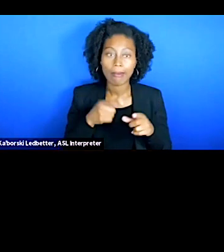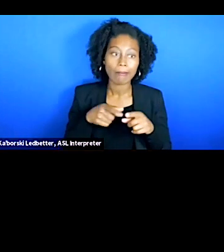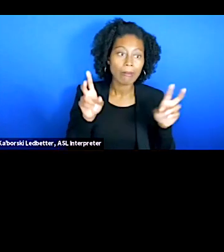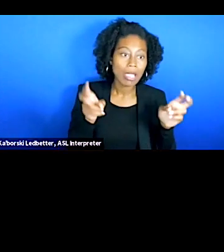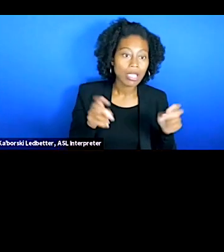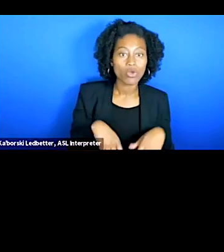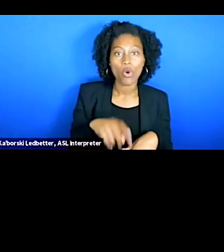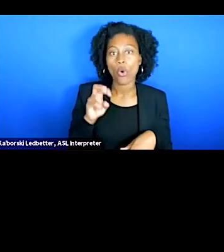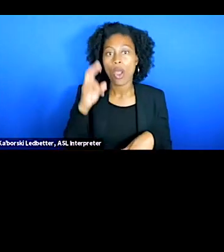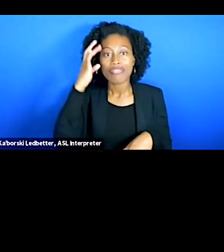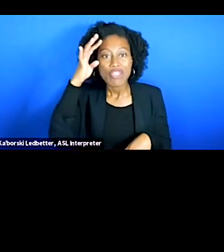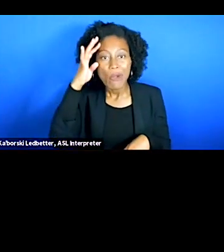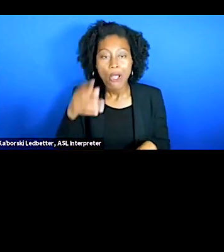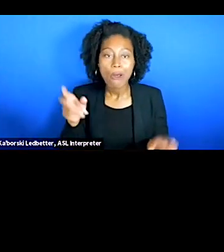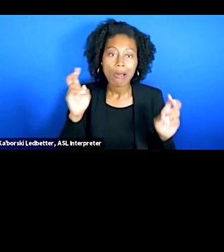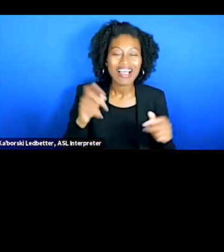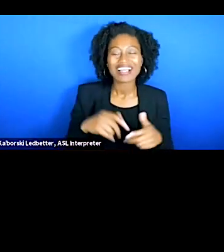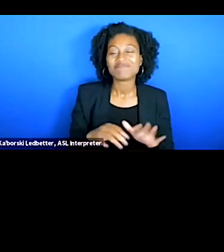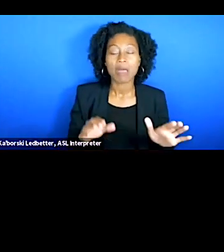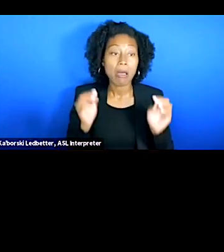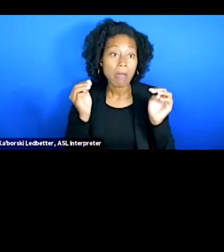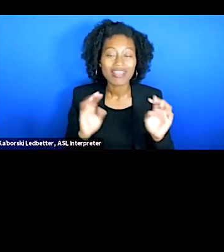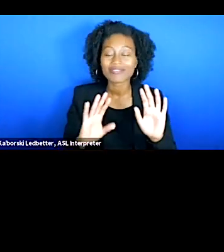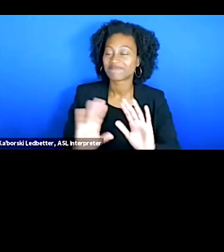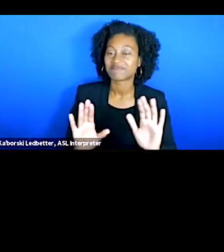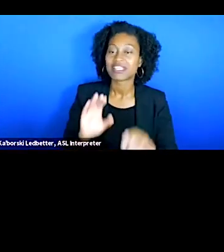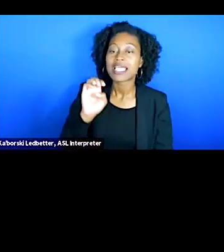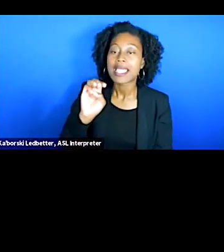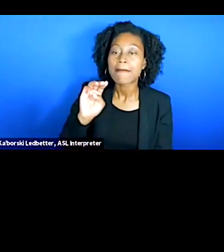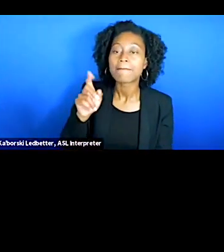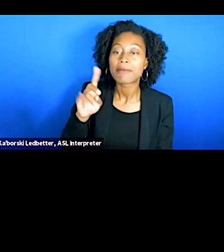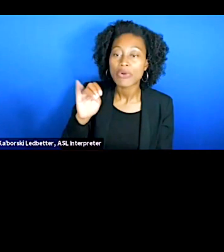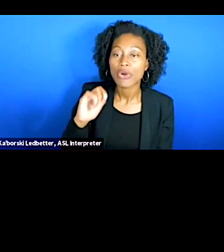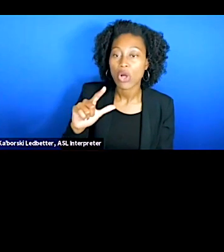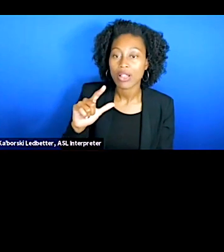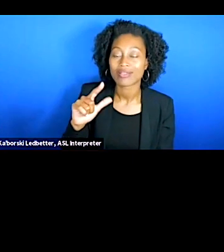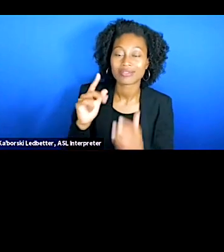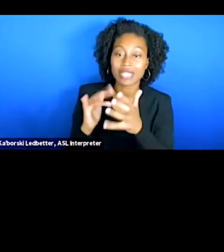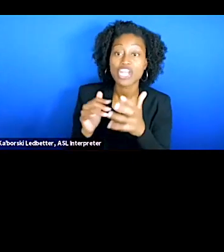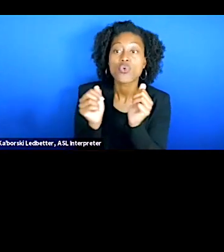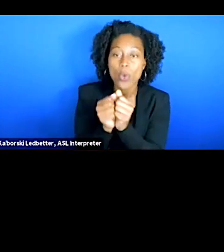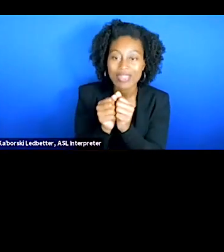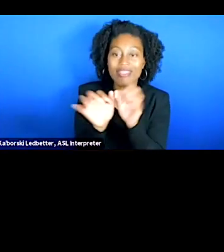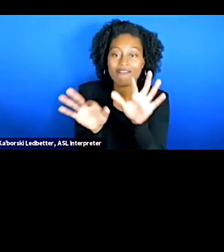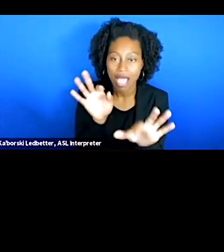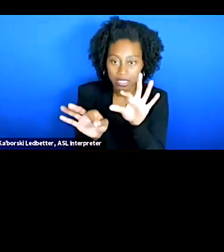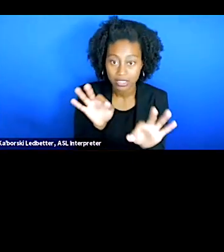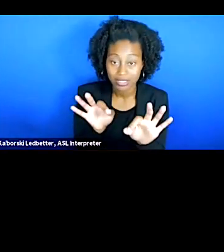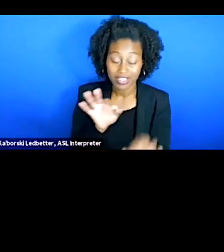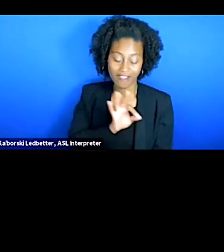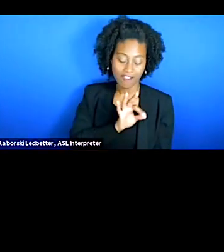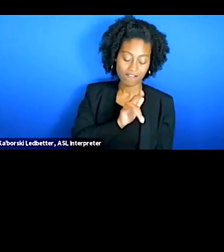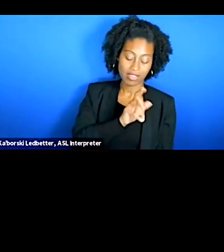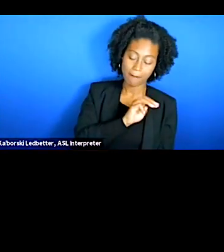theoretical piece or a methodology. It has to be an empirical study with findings. So in this case, Fleming is not